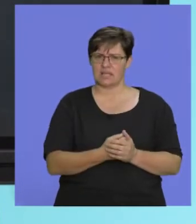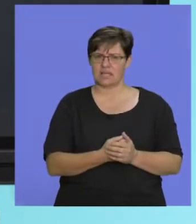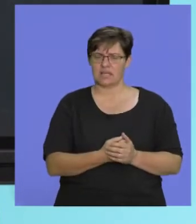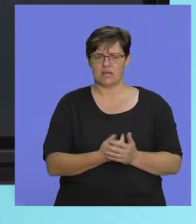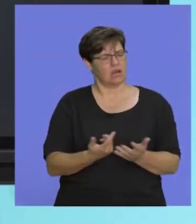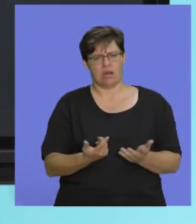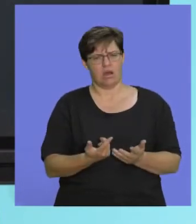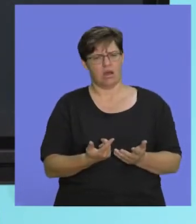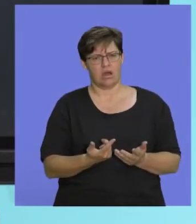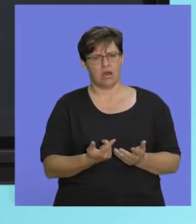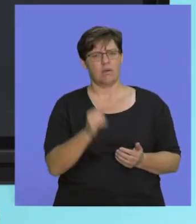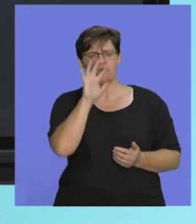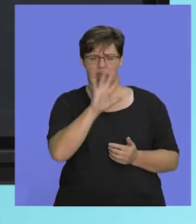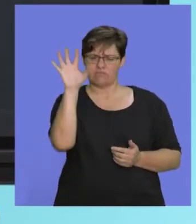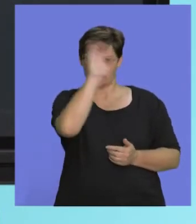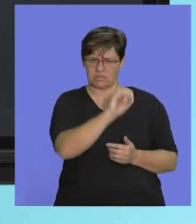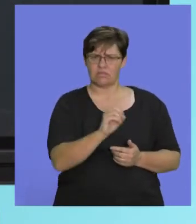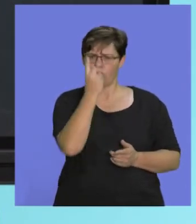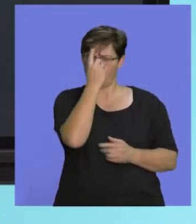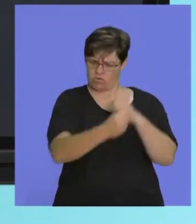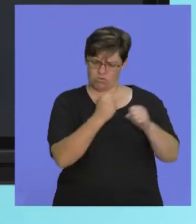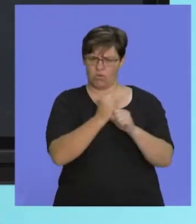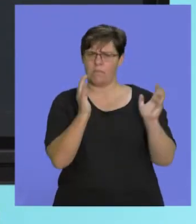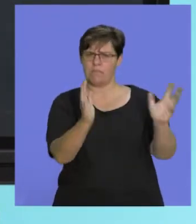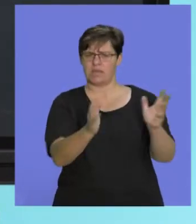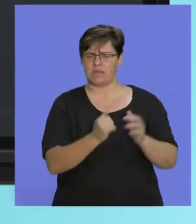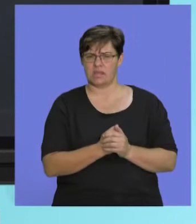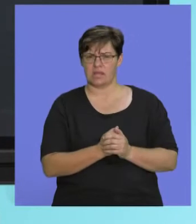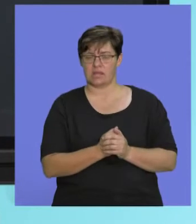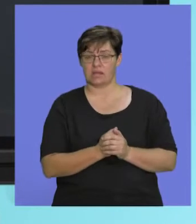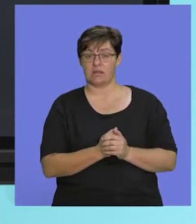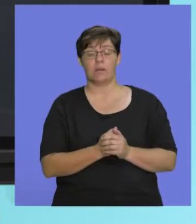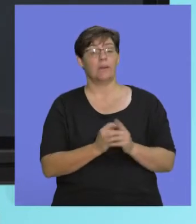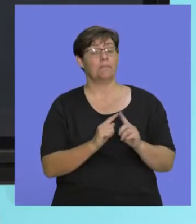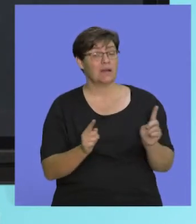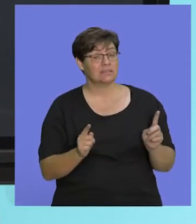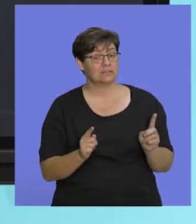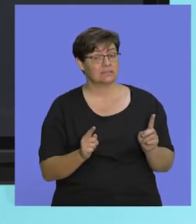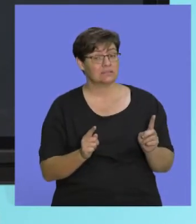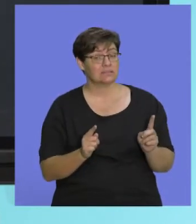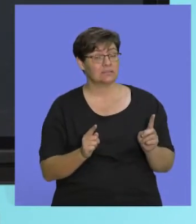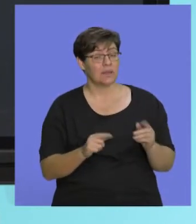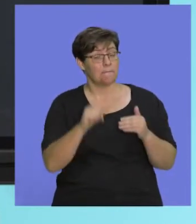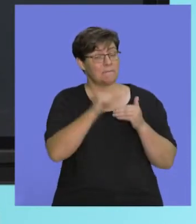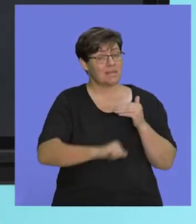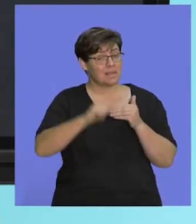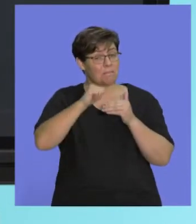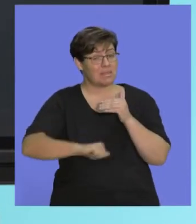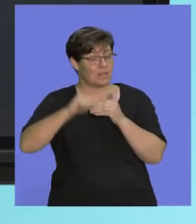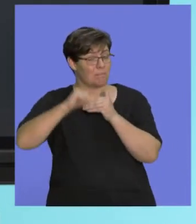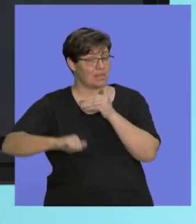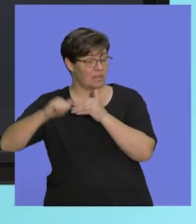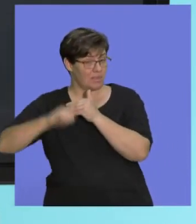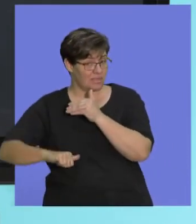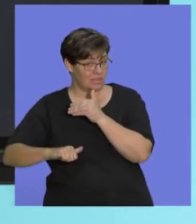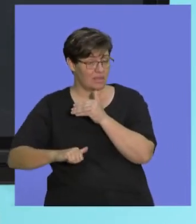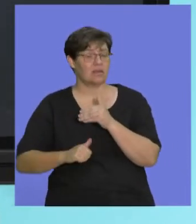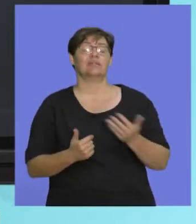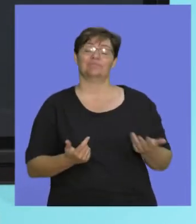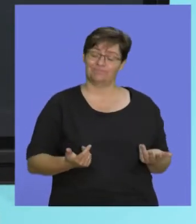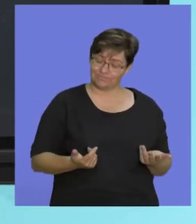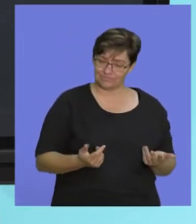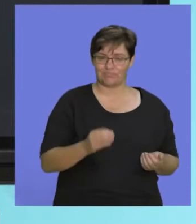would be, we're giving you 5% per annum. But if they then start giving it to you on a monthly basis, that would